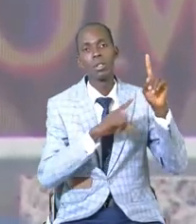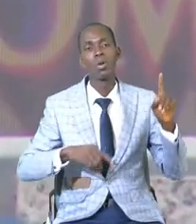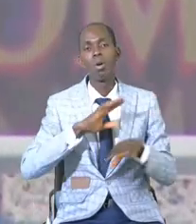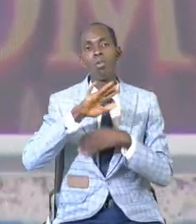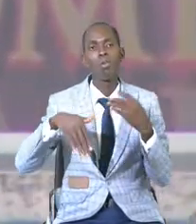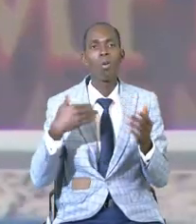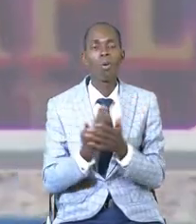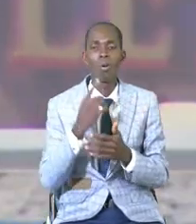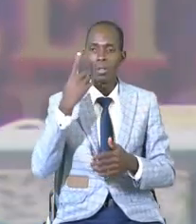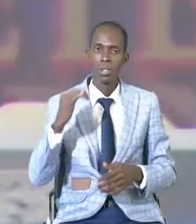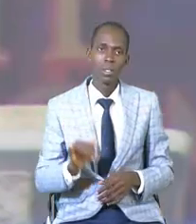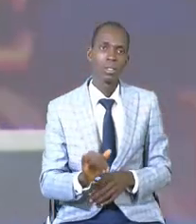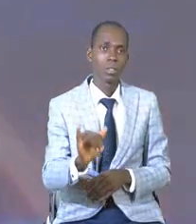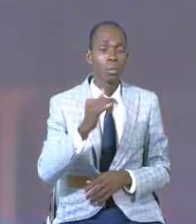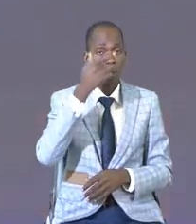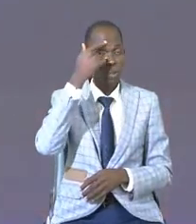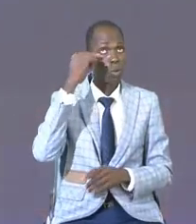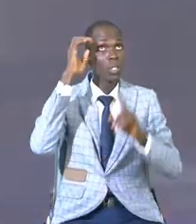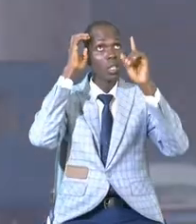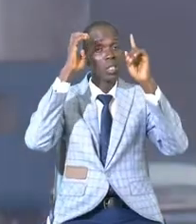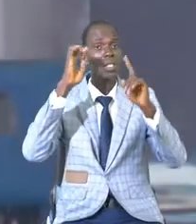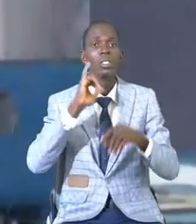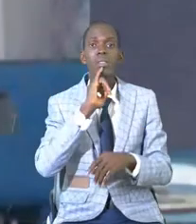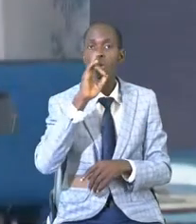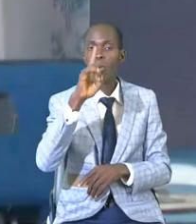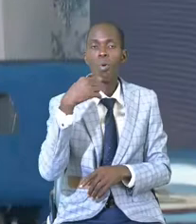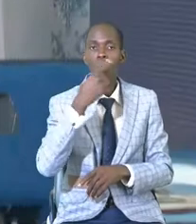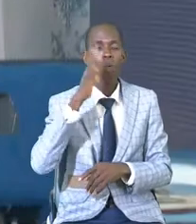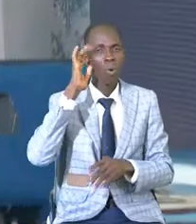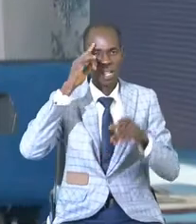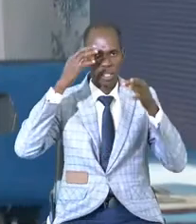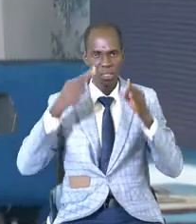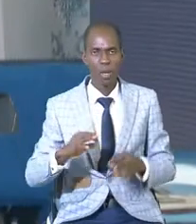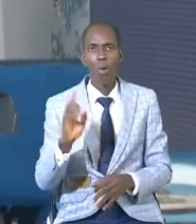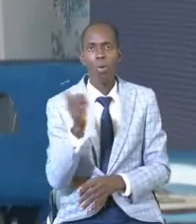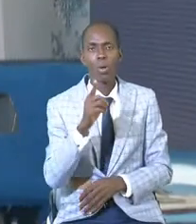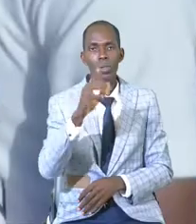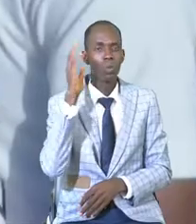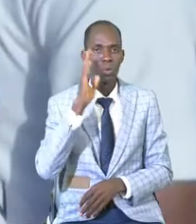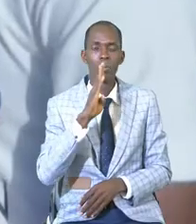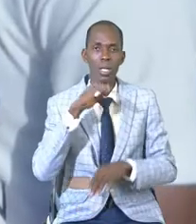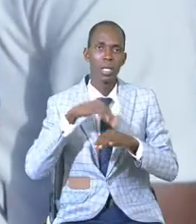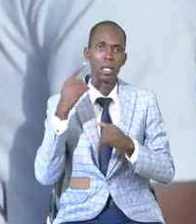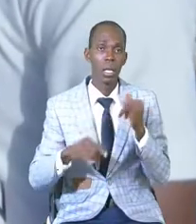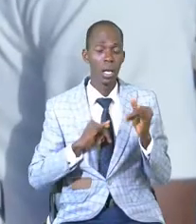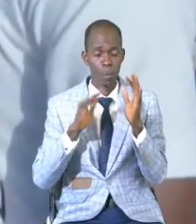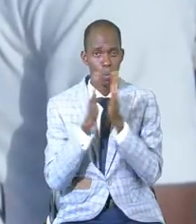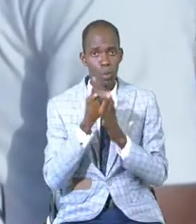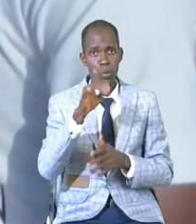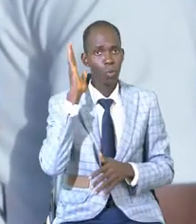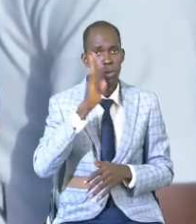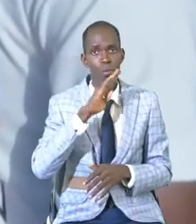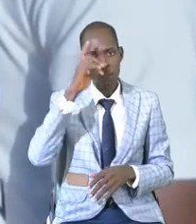the one that will decide where they spend eternity. I pray you'll be wise.